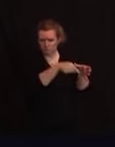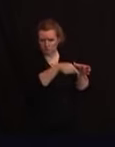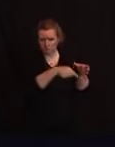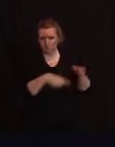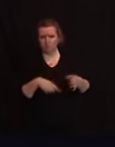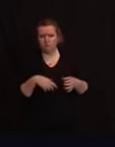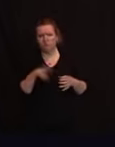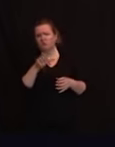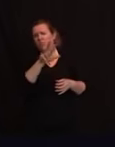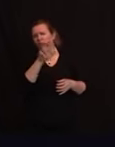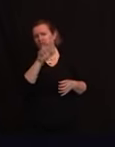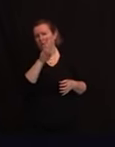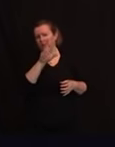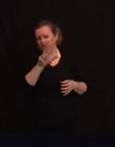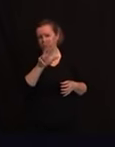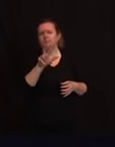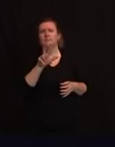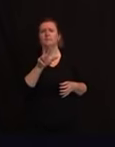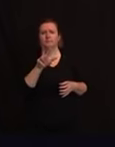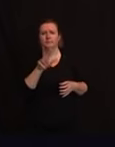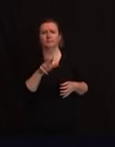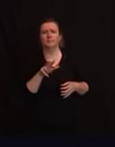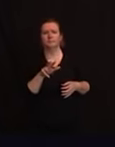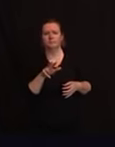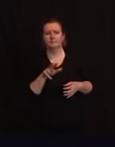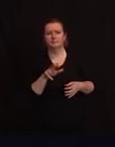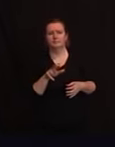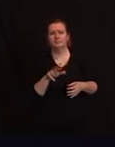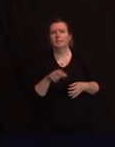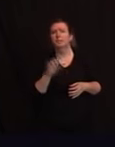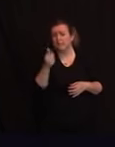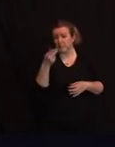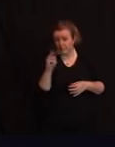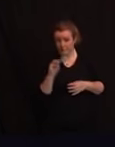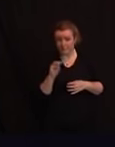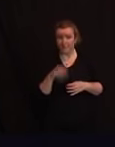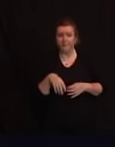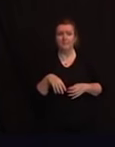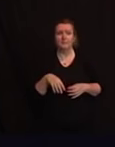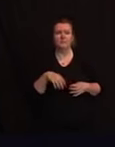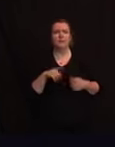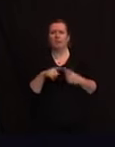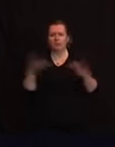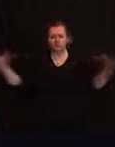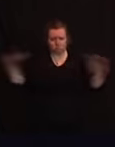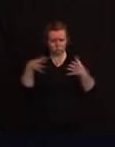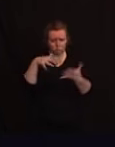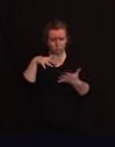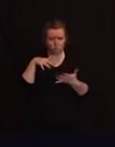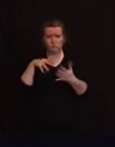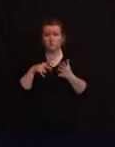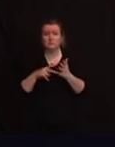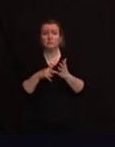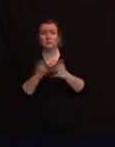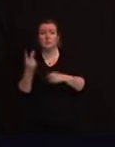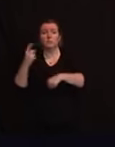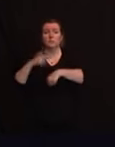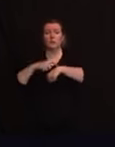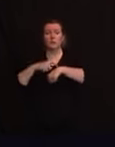7,363 as of 10 p.m. last night. Then we look at the doubling time. What that is the number of days for